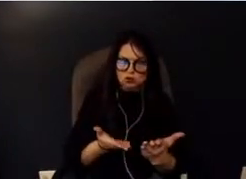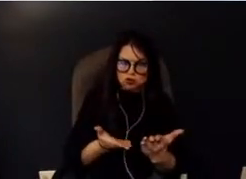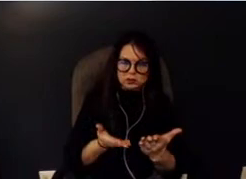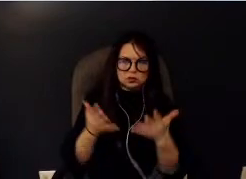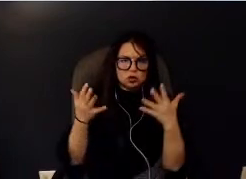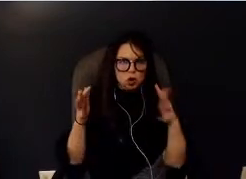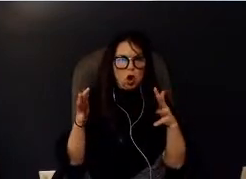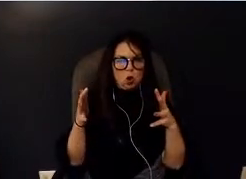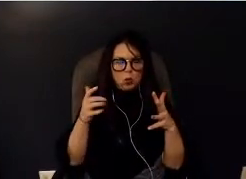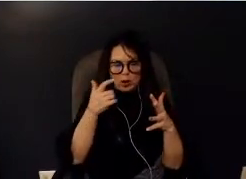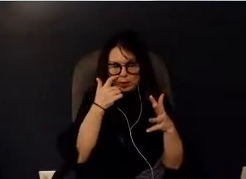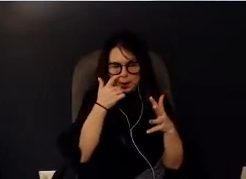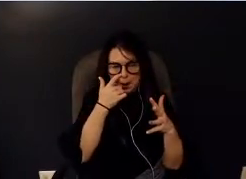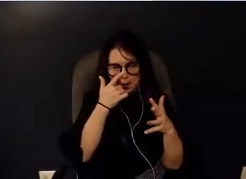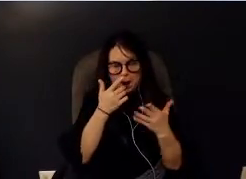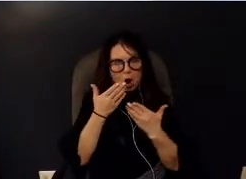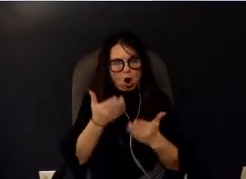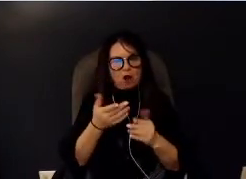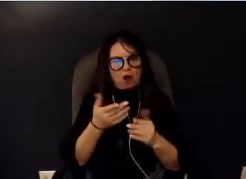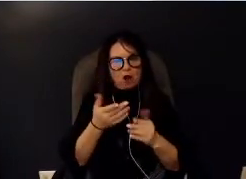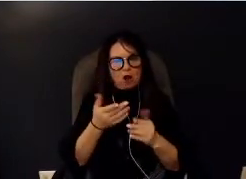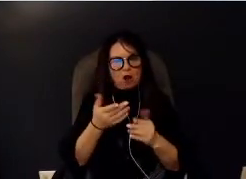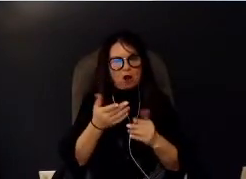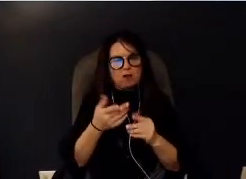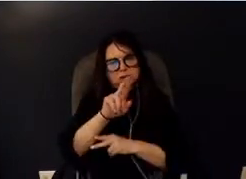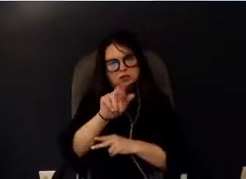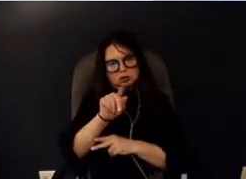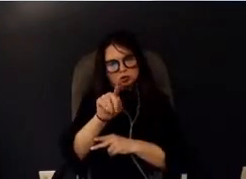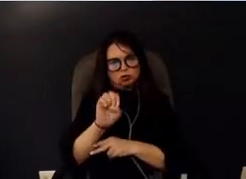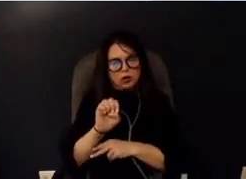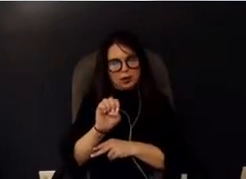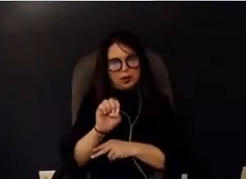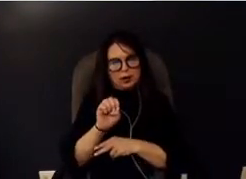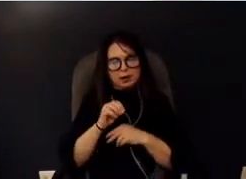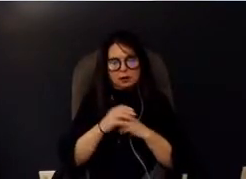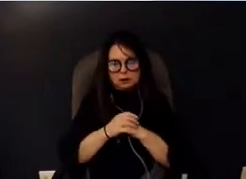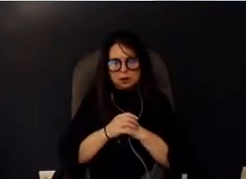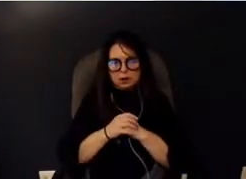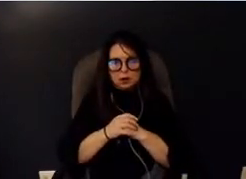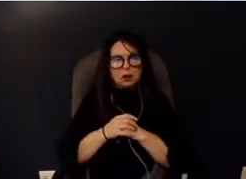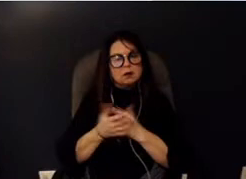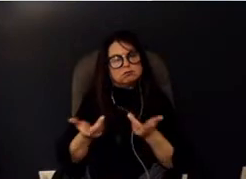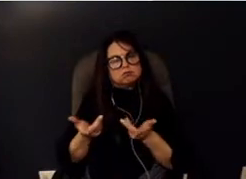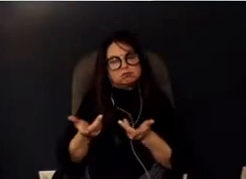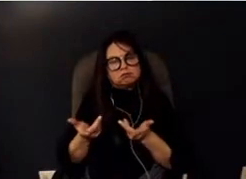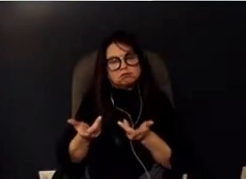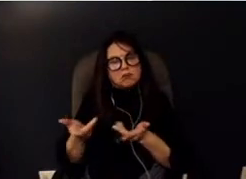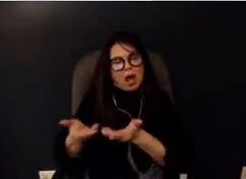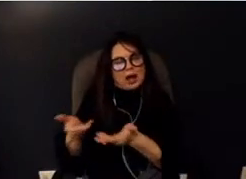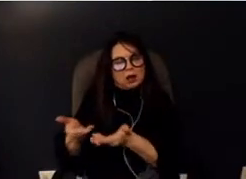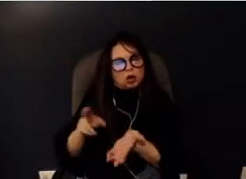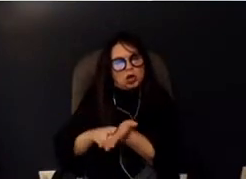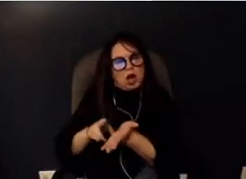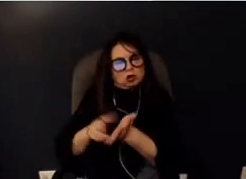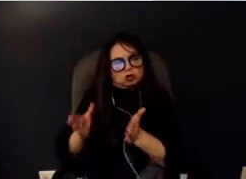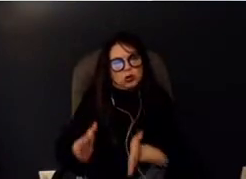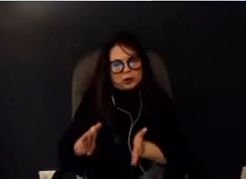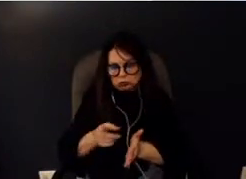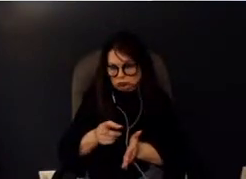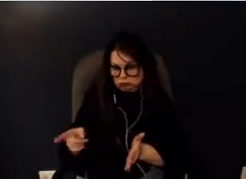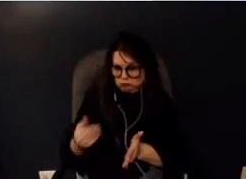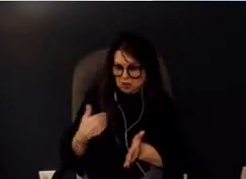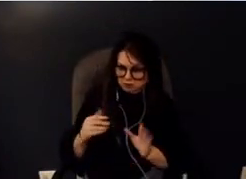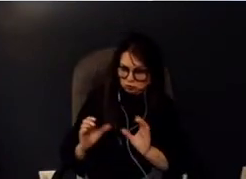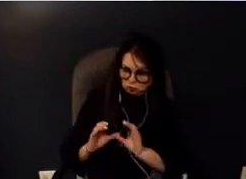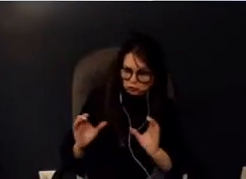by the building trades is potentially hiring contractors that have the certification in elevator inspections.